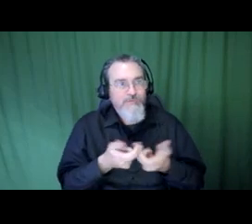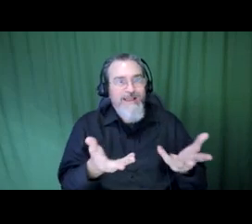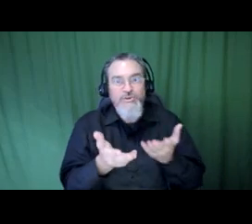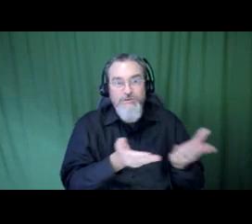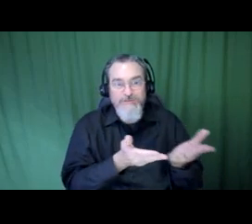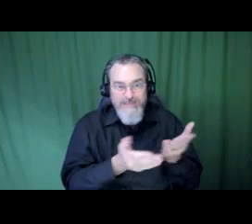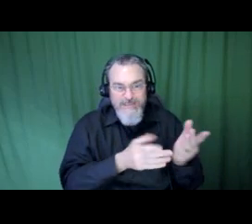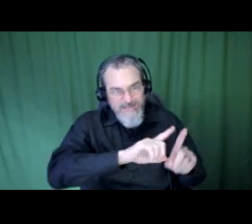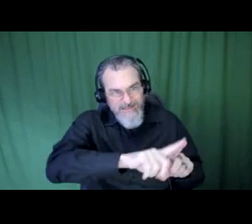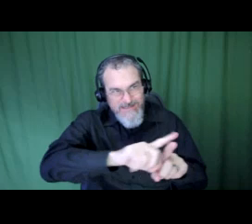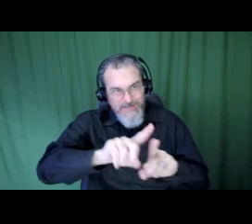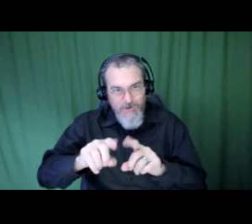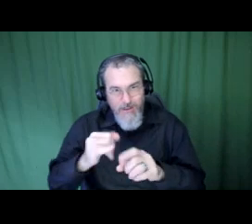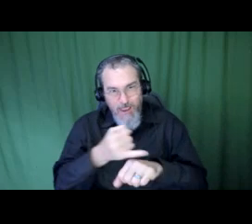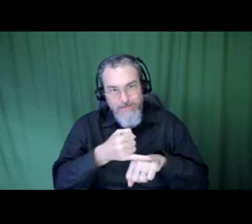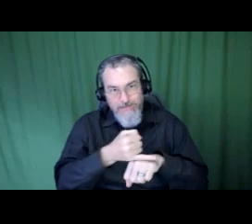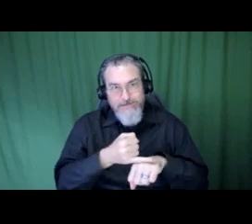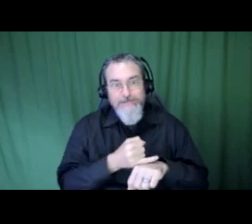of course, the increasing